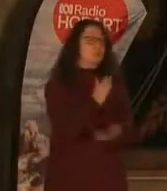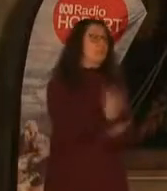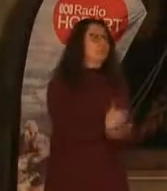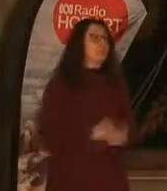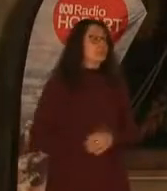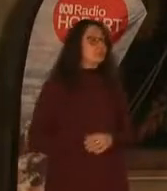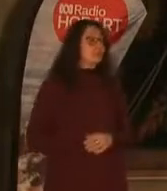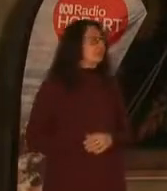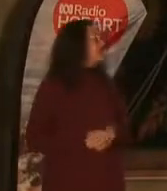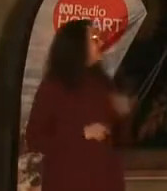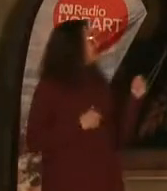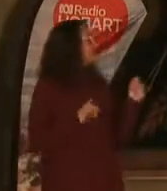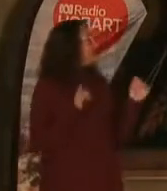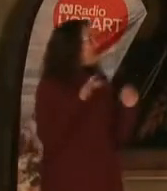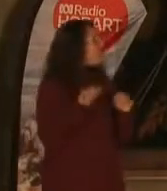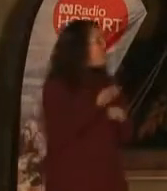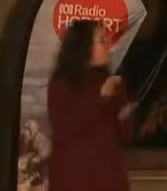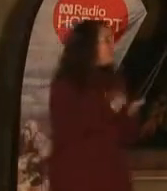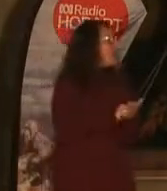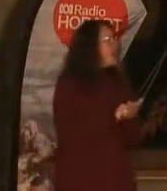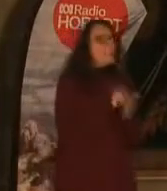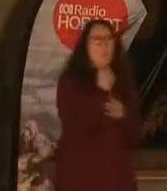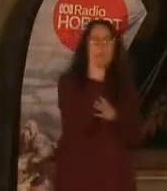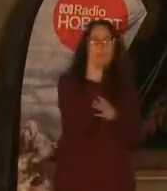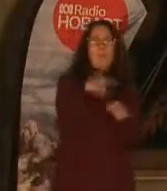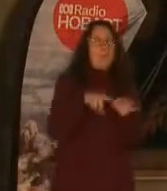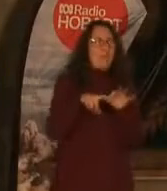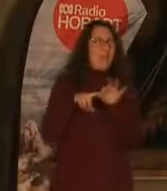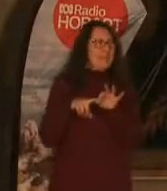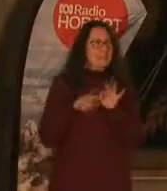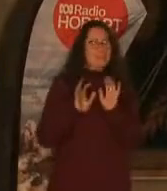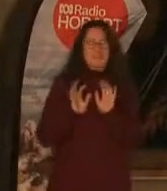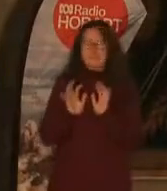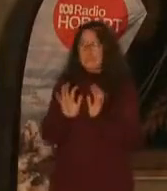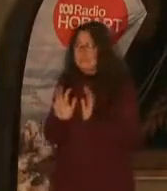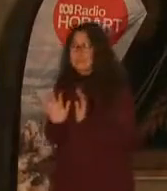Thank you. Probably time for one more question. So enthusiastically,